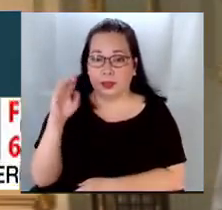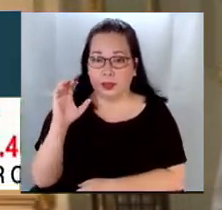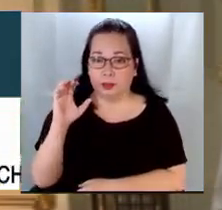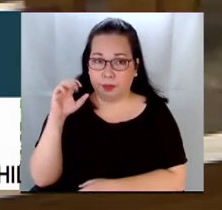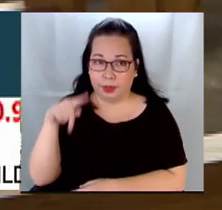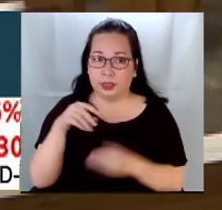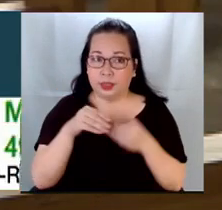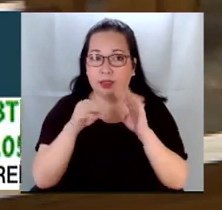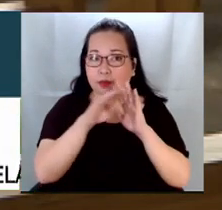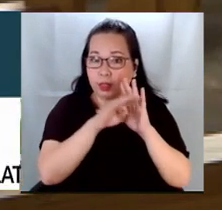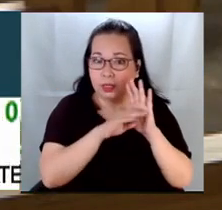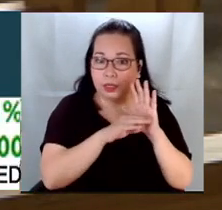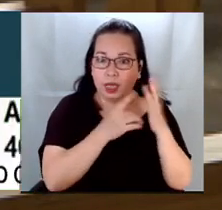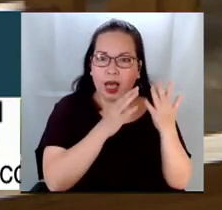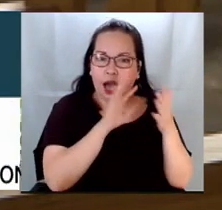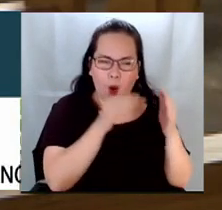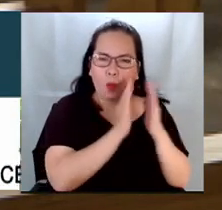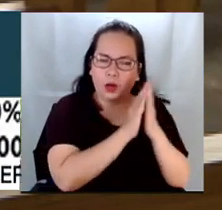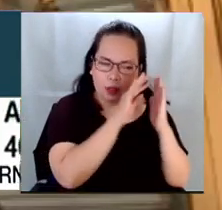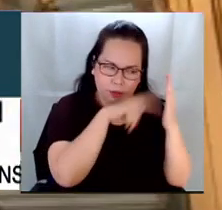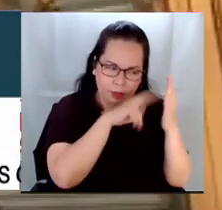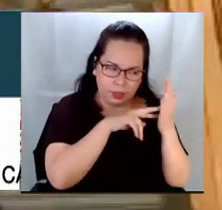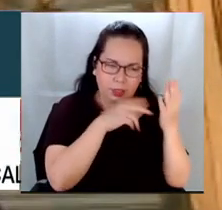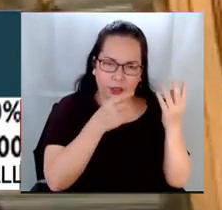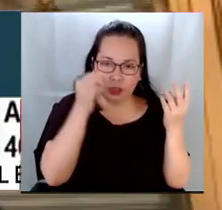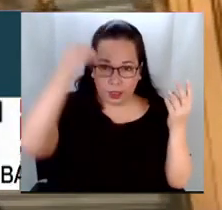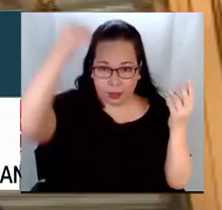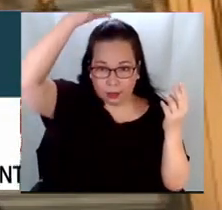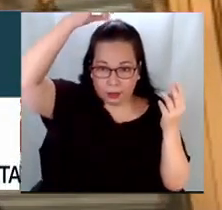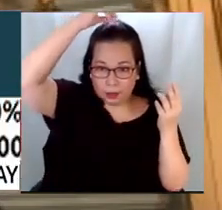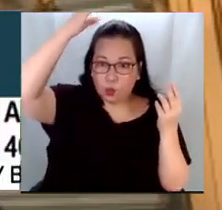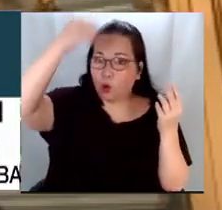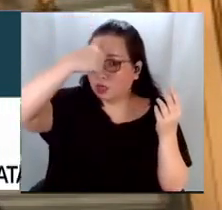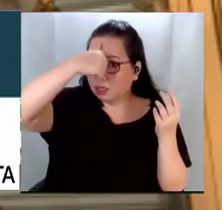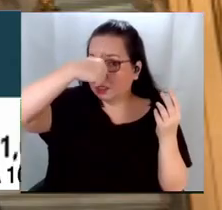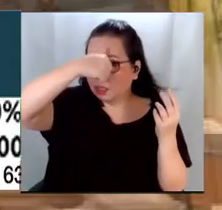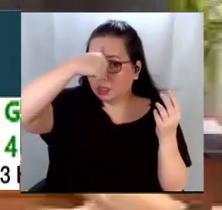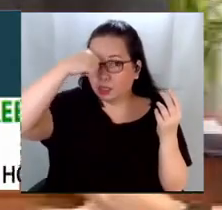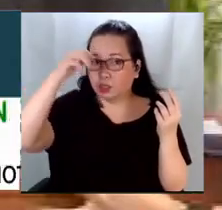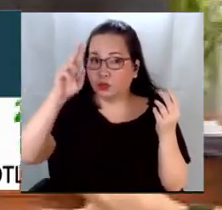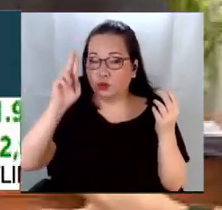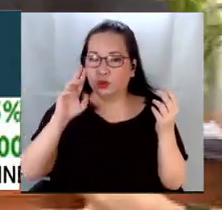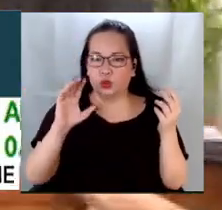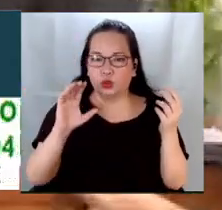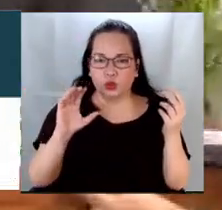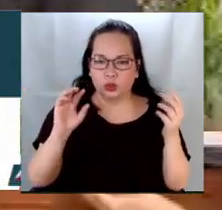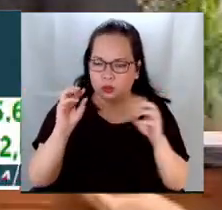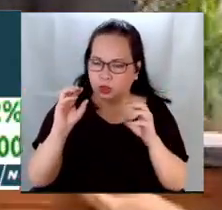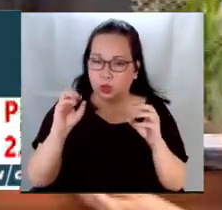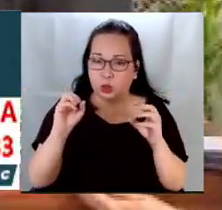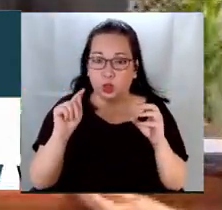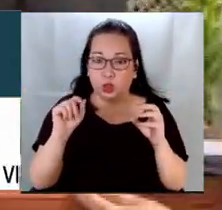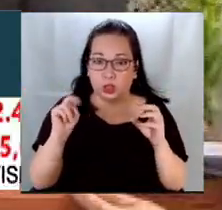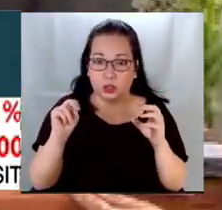placing of the ashes, which may be sprinkled on the head or applied on the forehead using a cotton ball. The new guidelines were issued